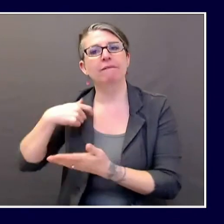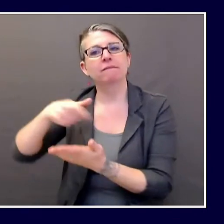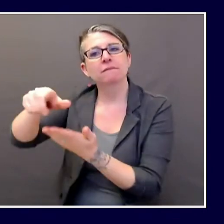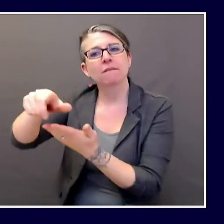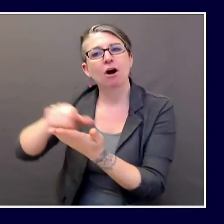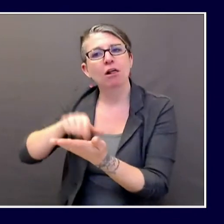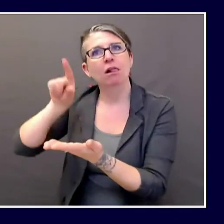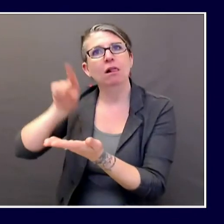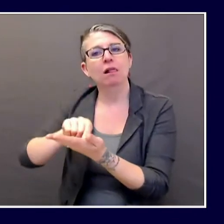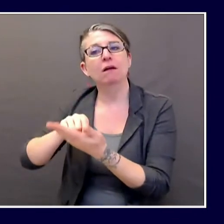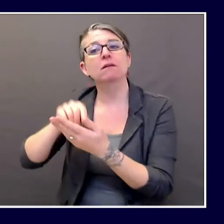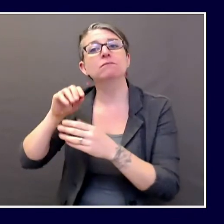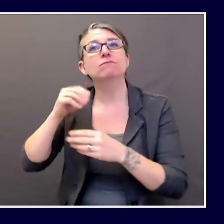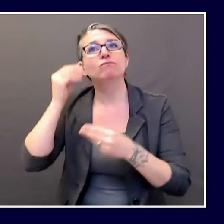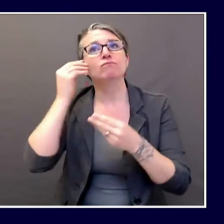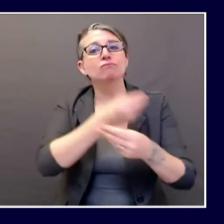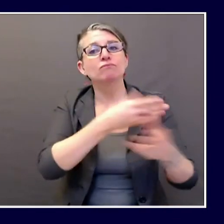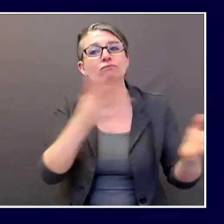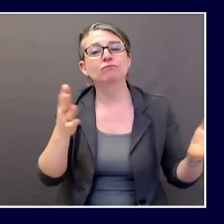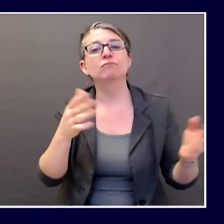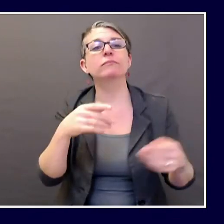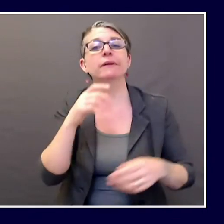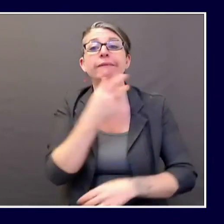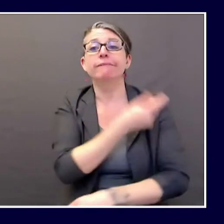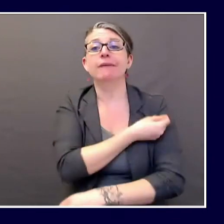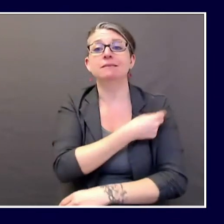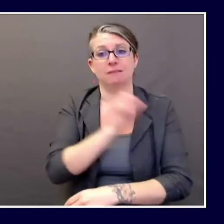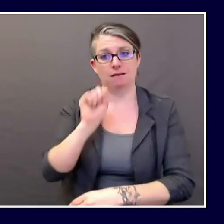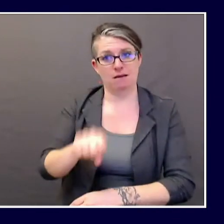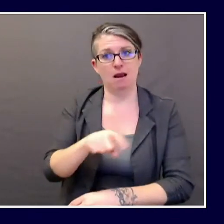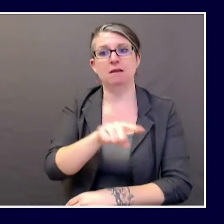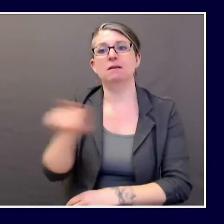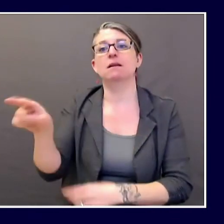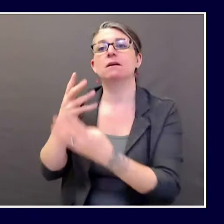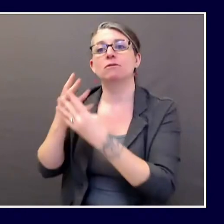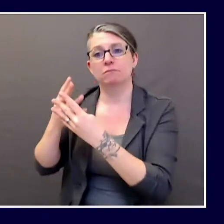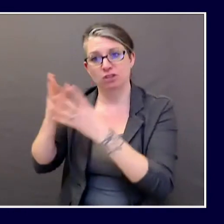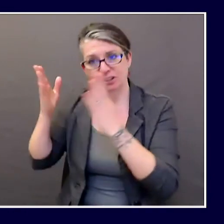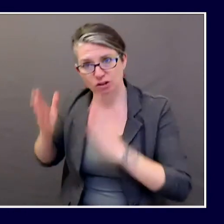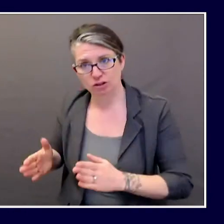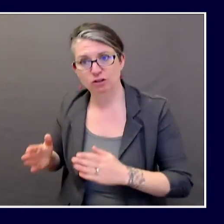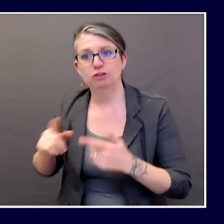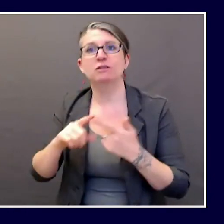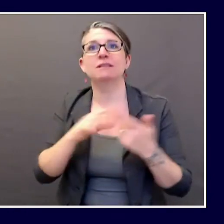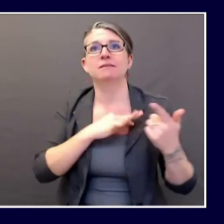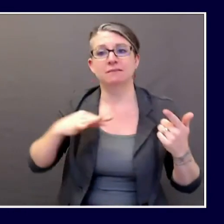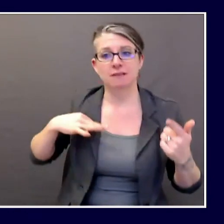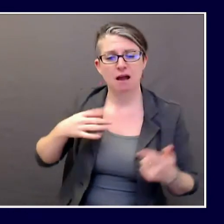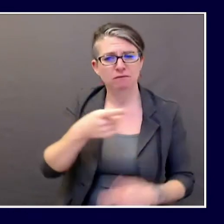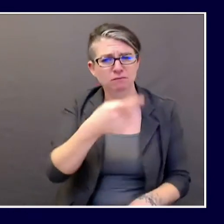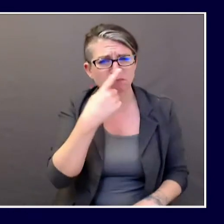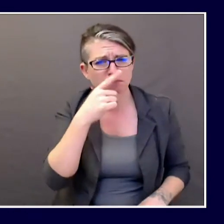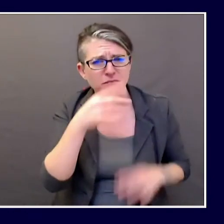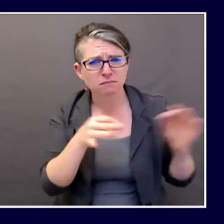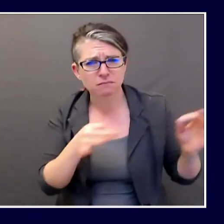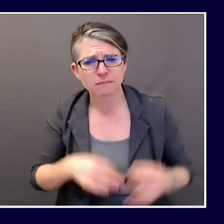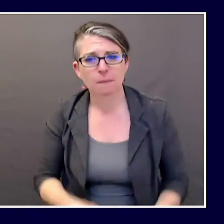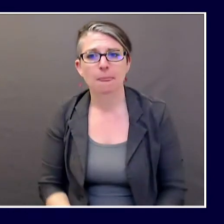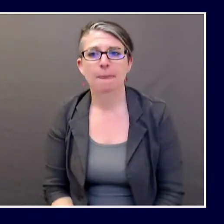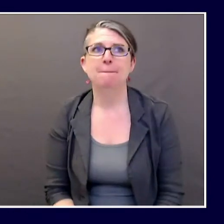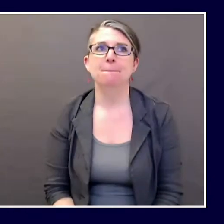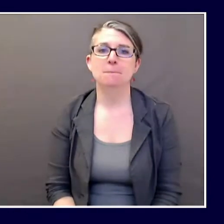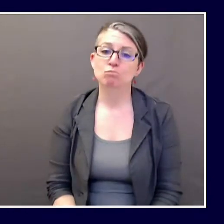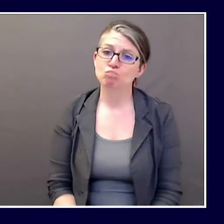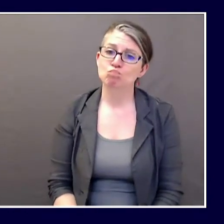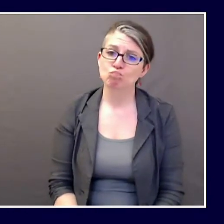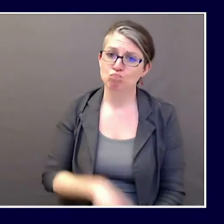Department of Corrections. Can you give me a little bit more insight into that? Sure. So we are working with the Department of Corrections